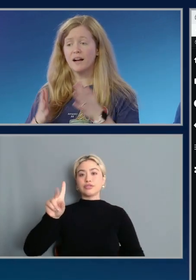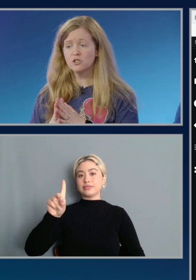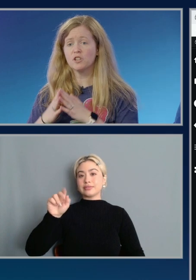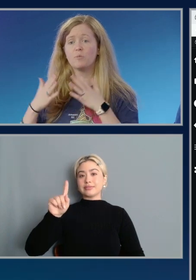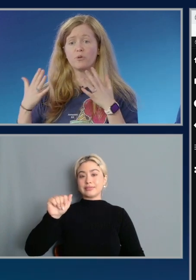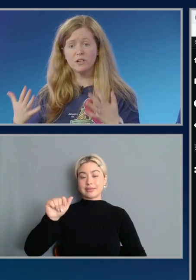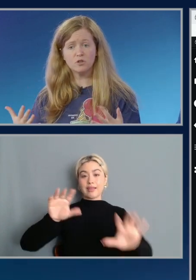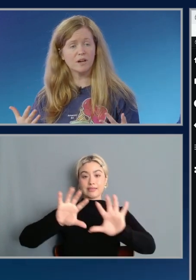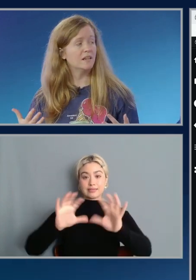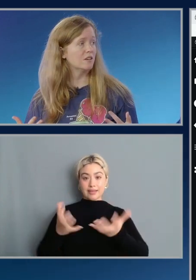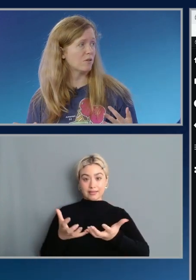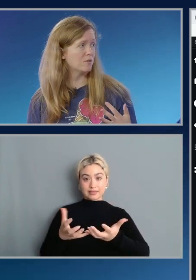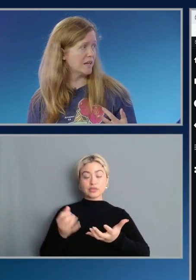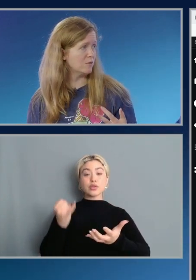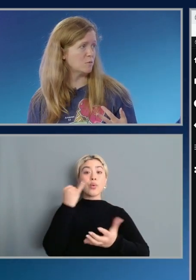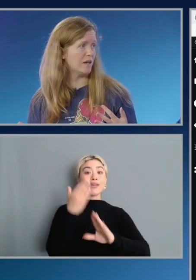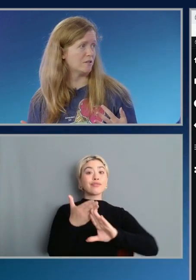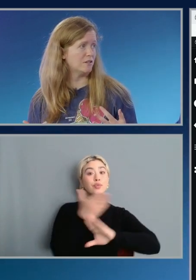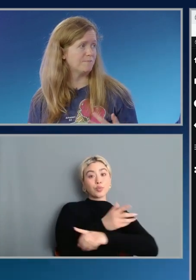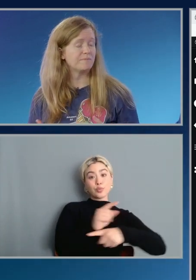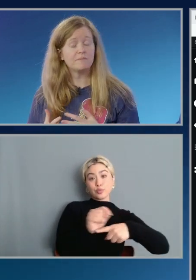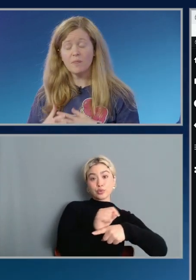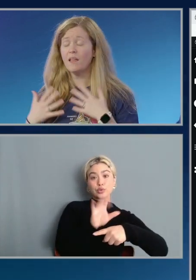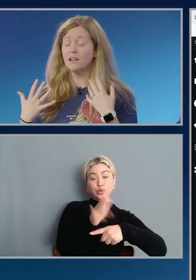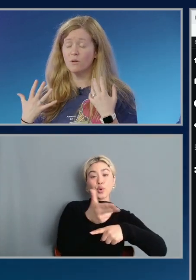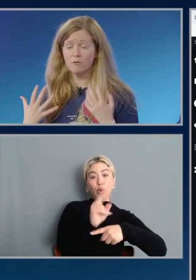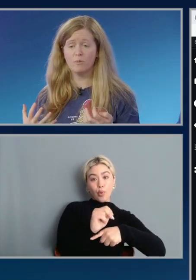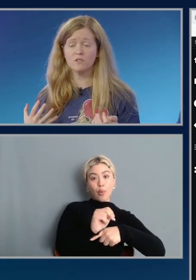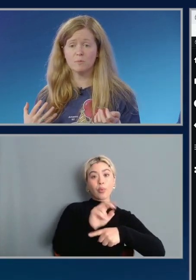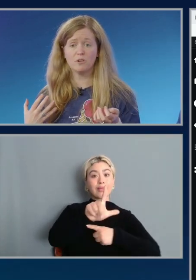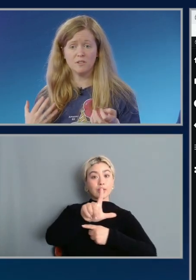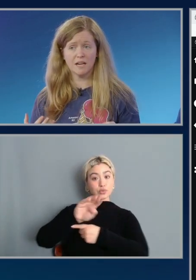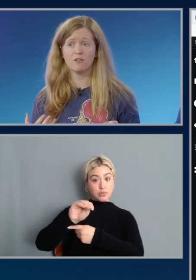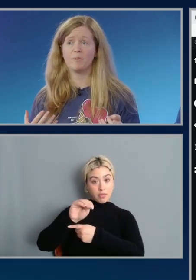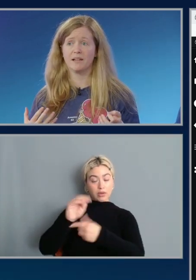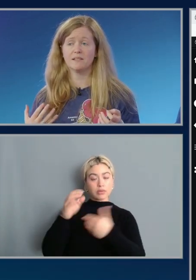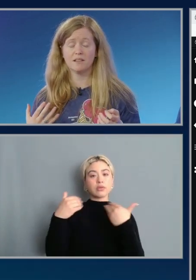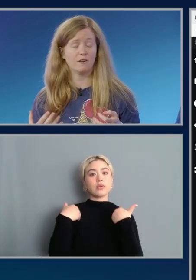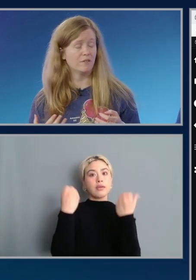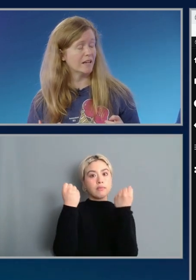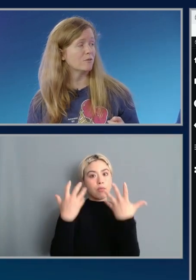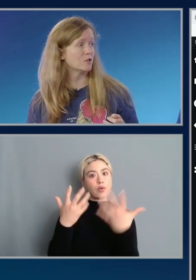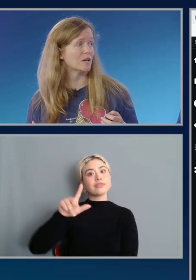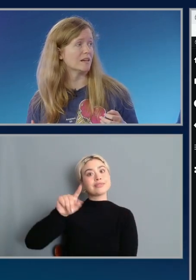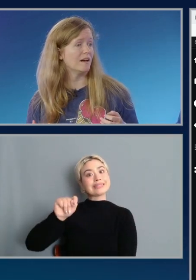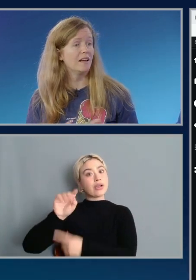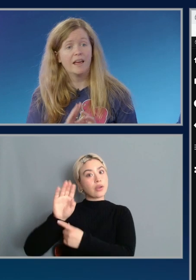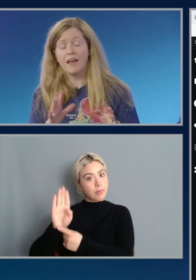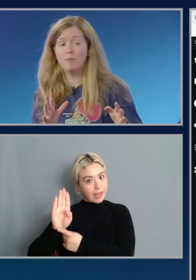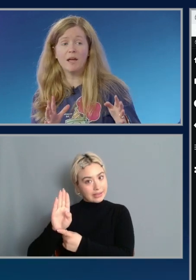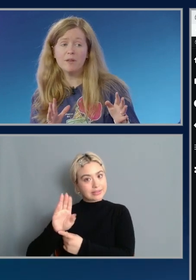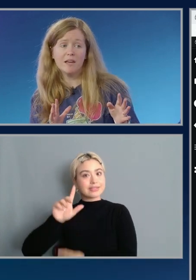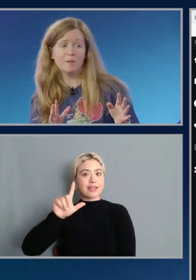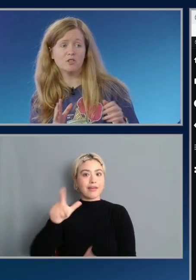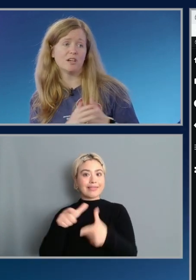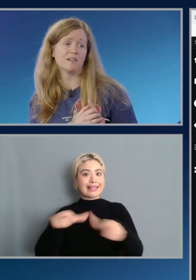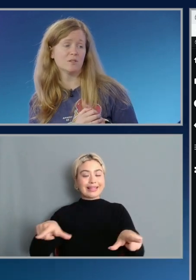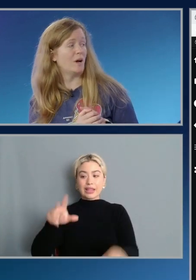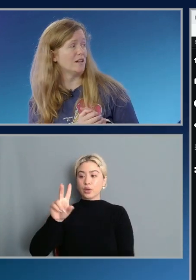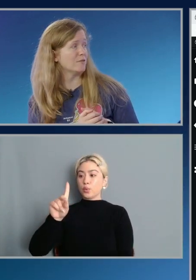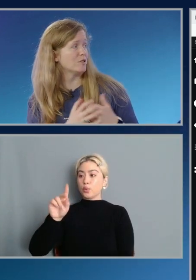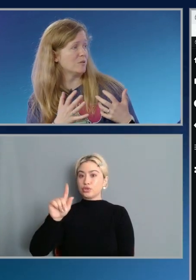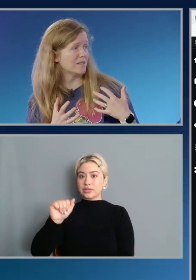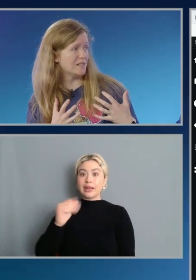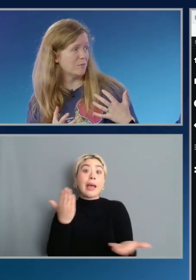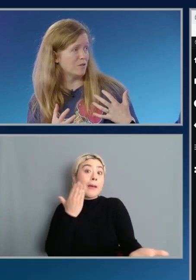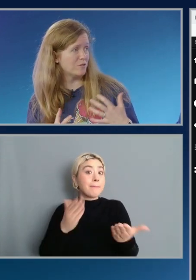if you're actually pre-training your own language model, you have multiple terabytes of language data and maybe image data as